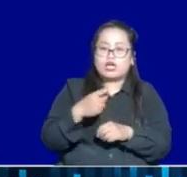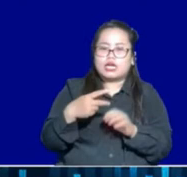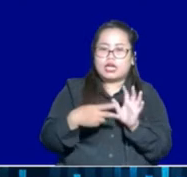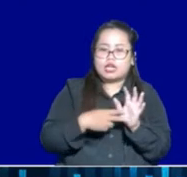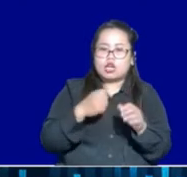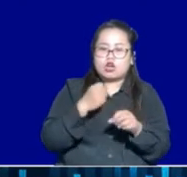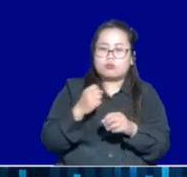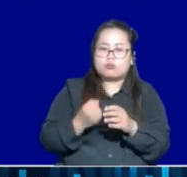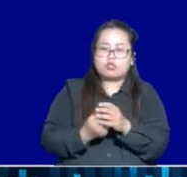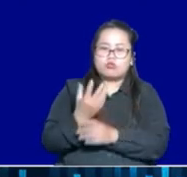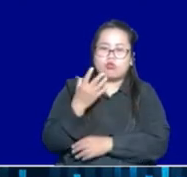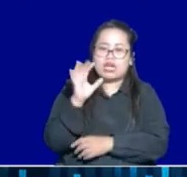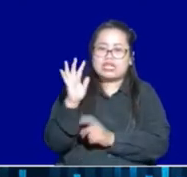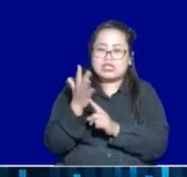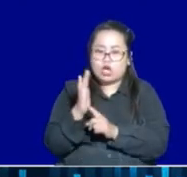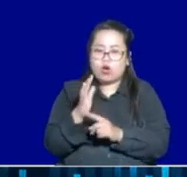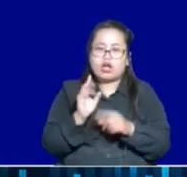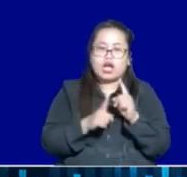COP27.